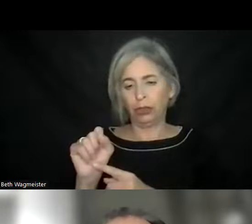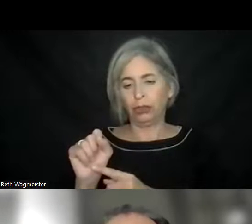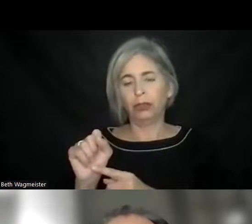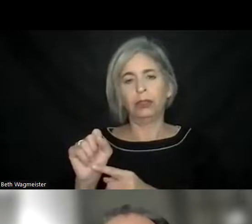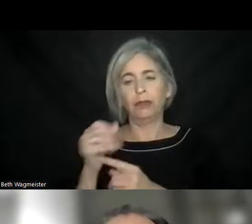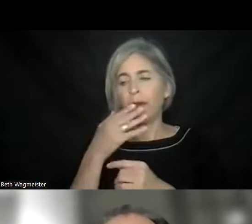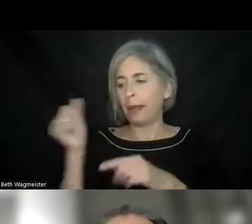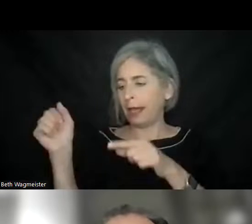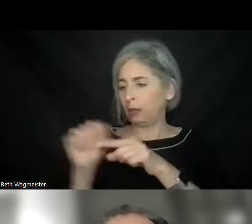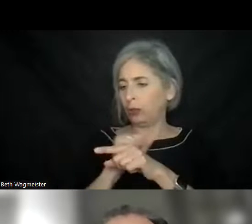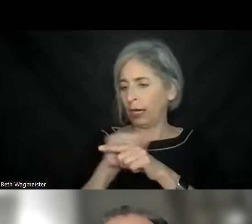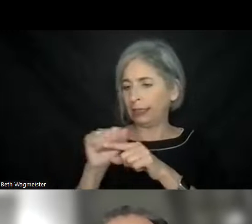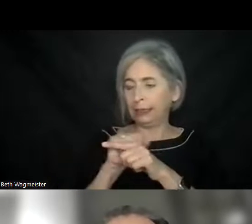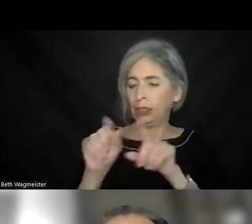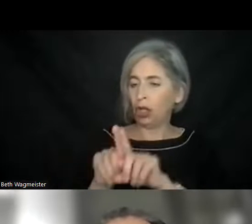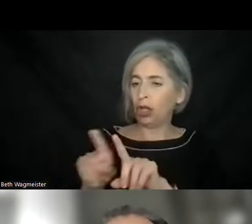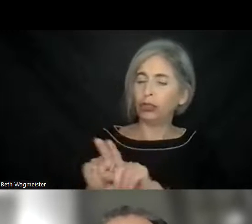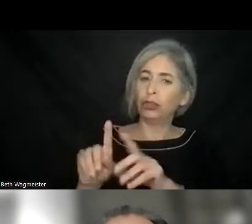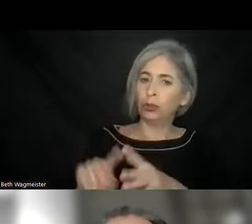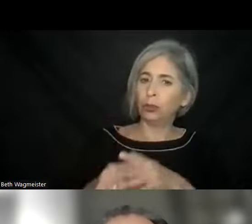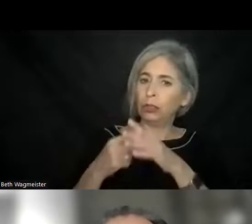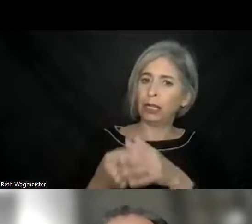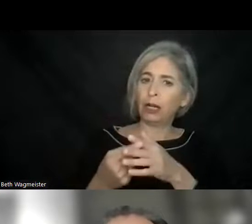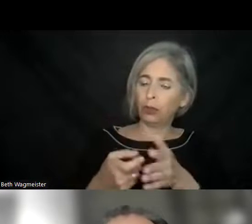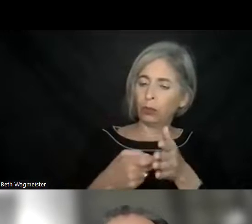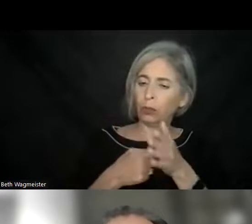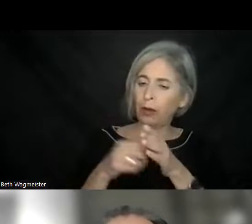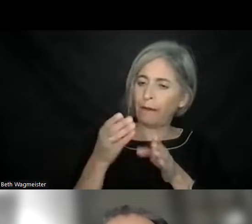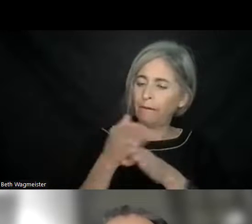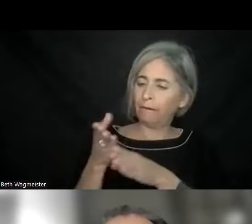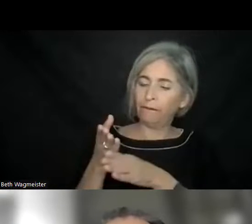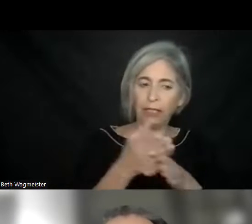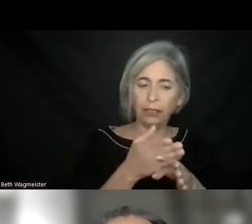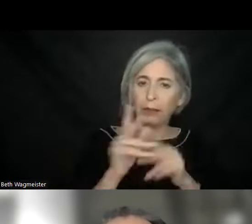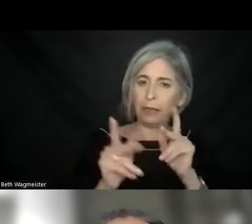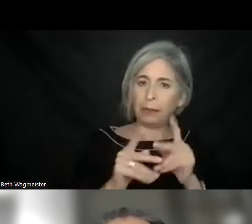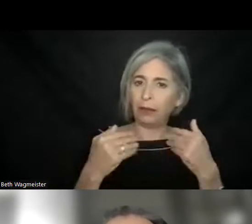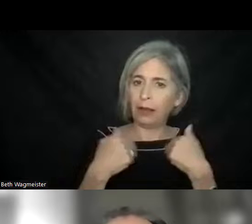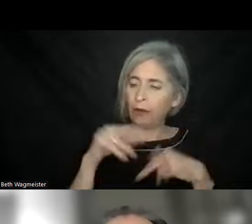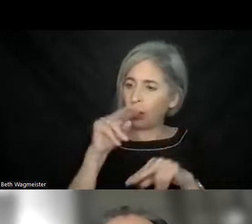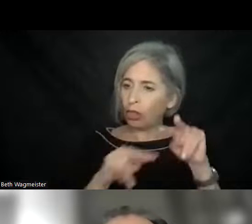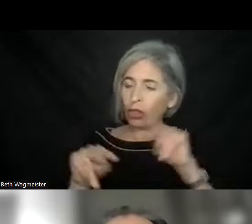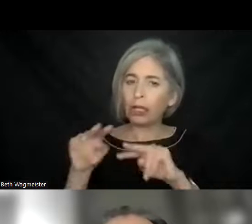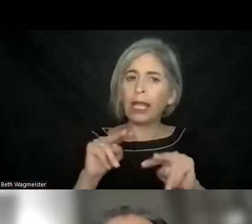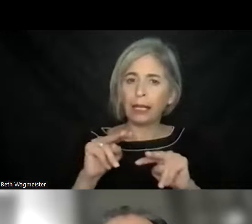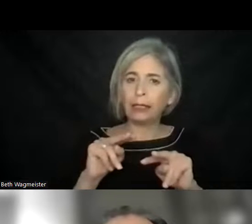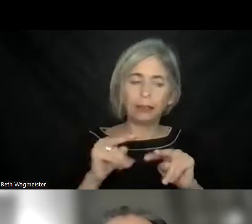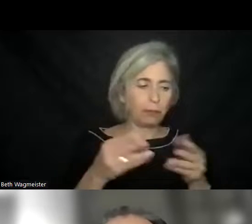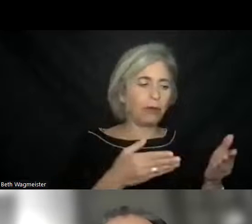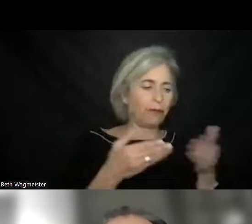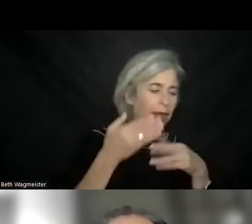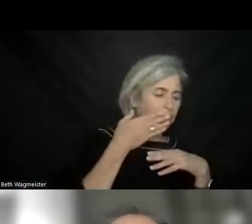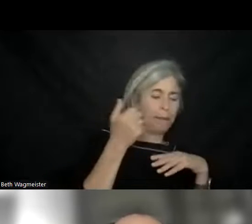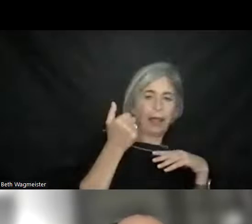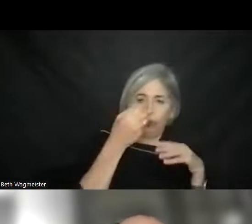better practices, but also to start putting in required fields so that people are having to look at providing